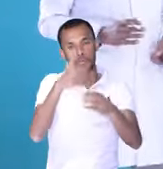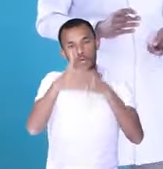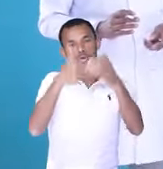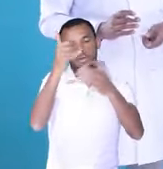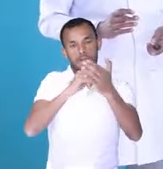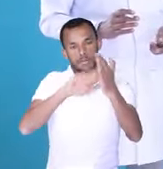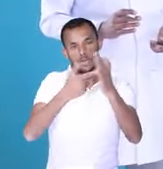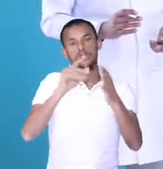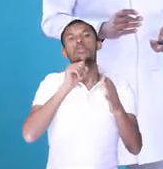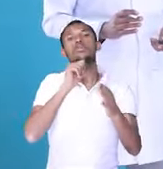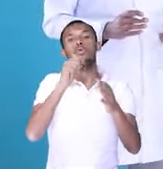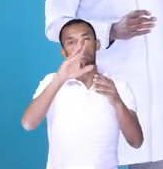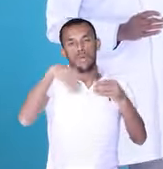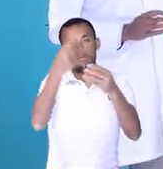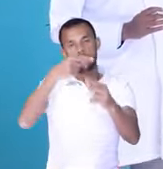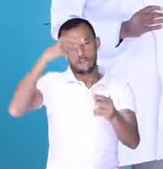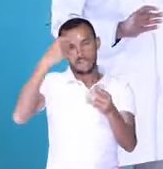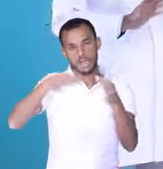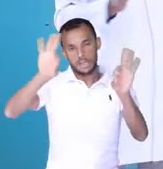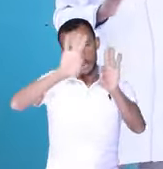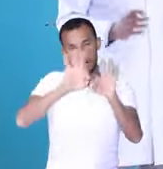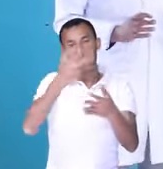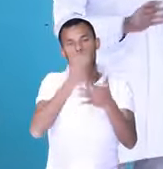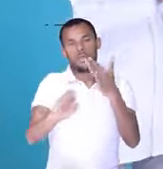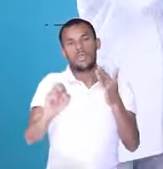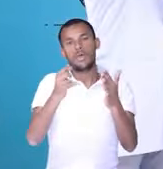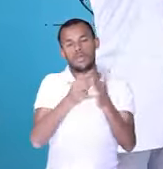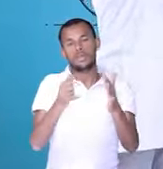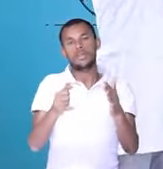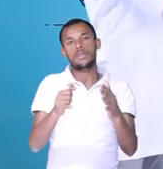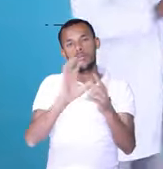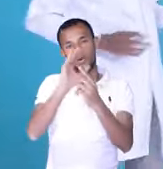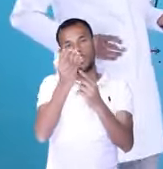gives the desired product. Therefore, the collision must be in proper